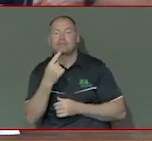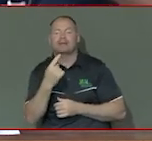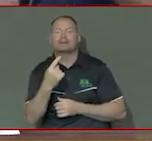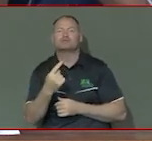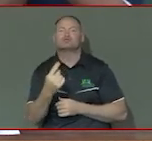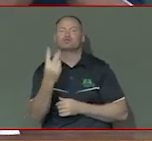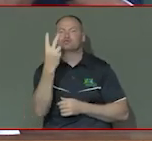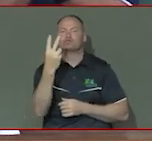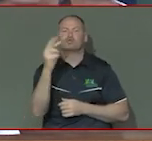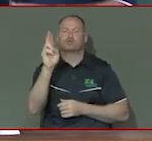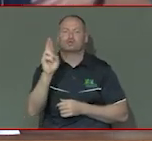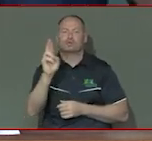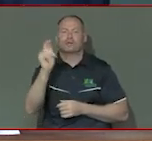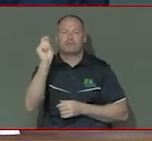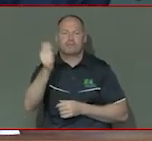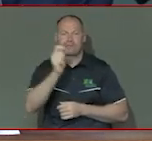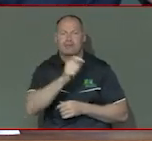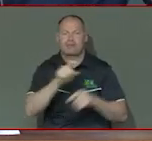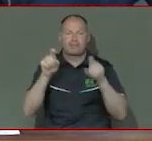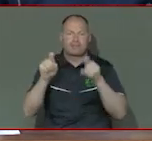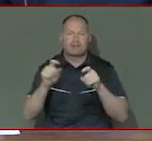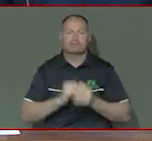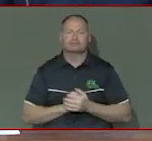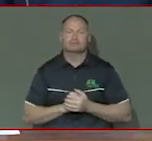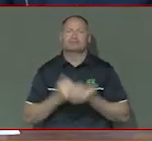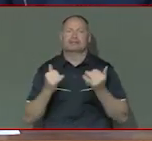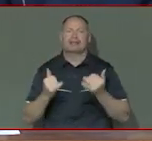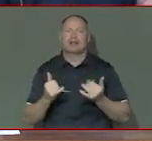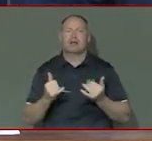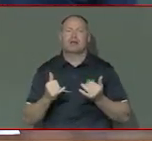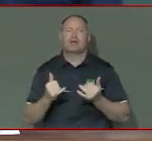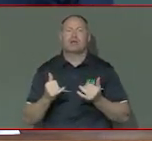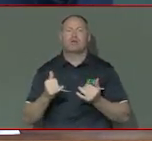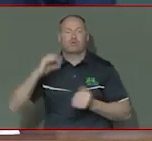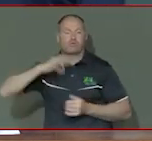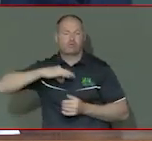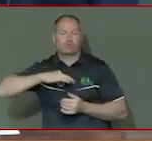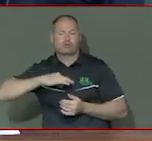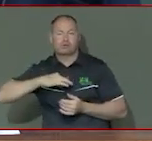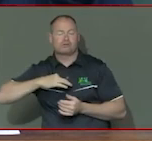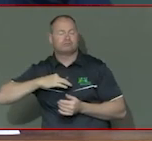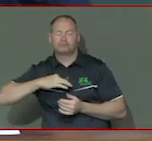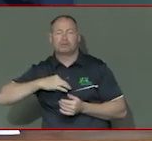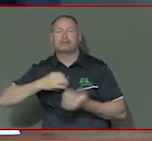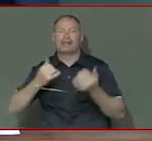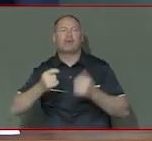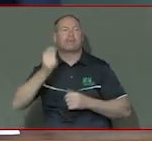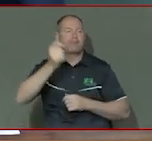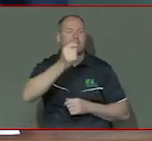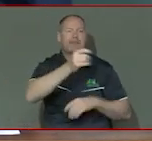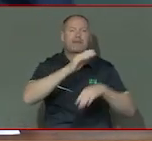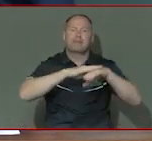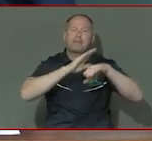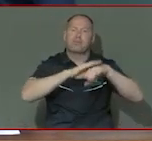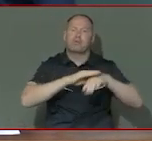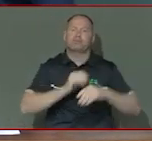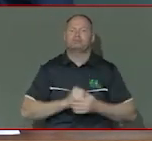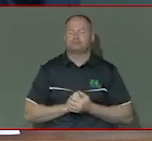now more of your sales goes towards your expenses. So what will a company do? If this